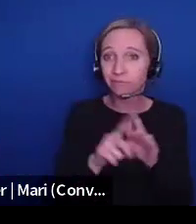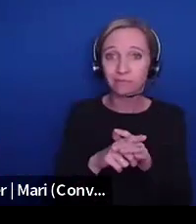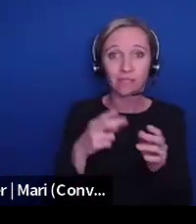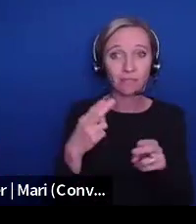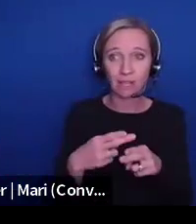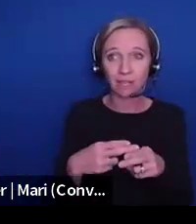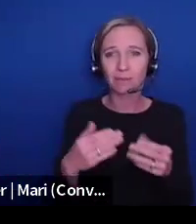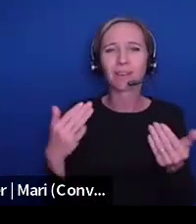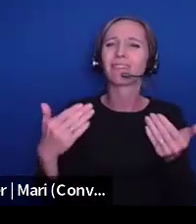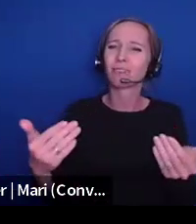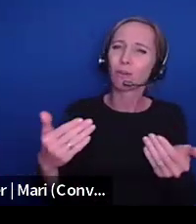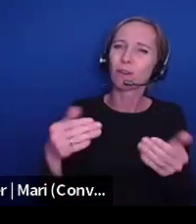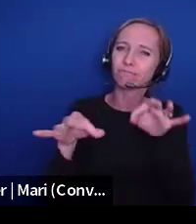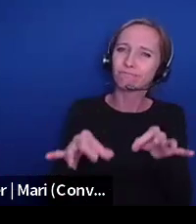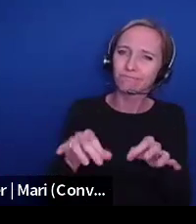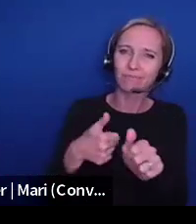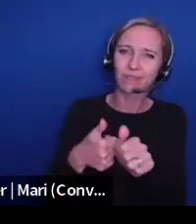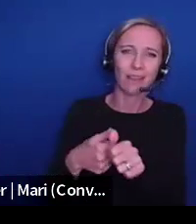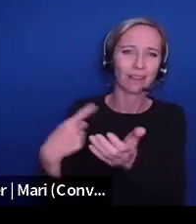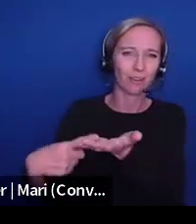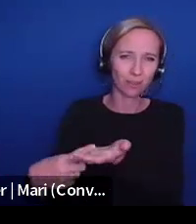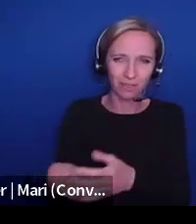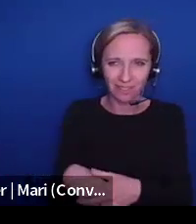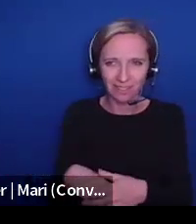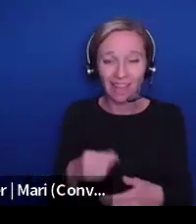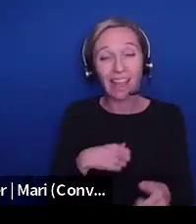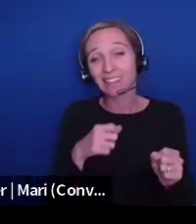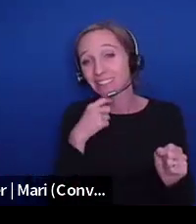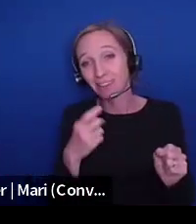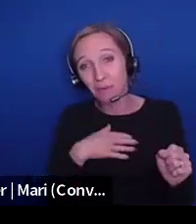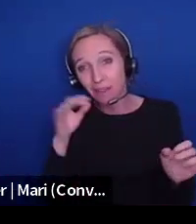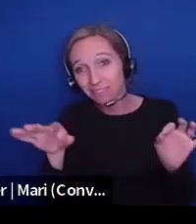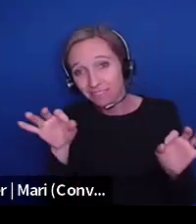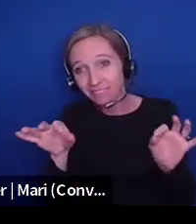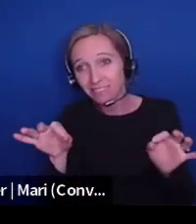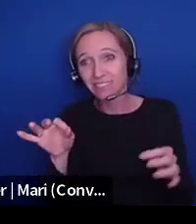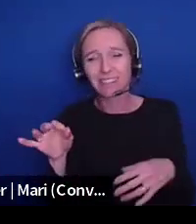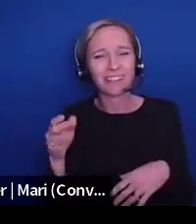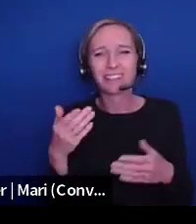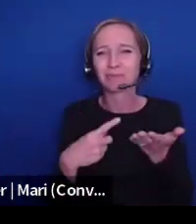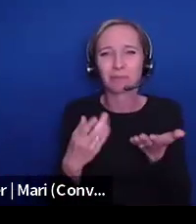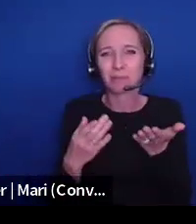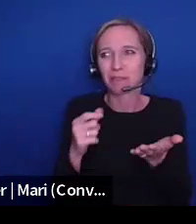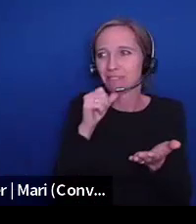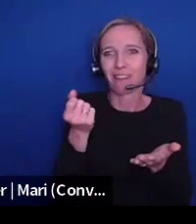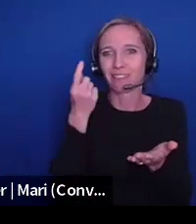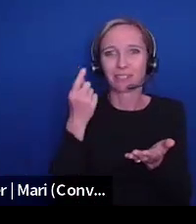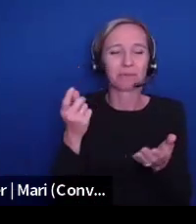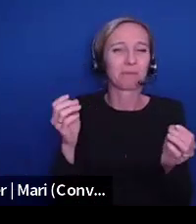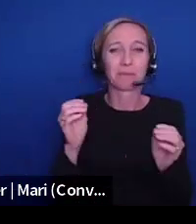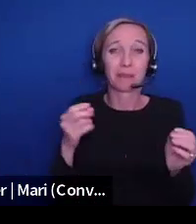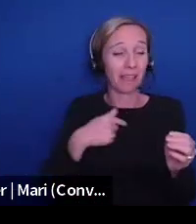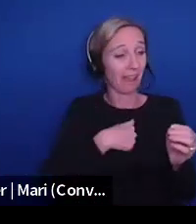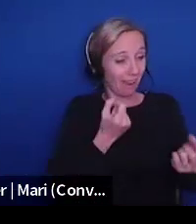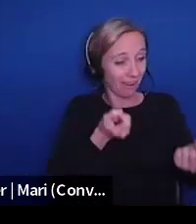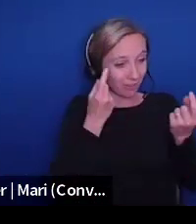name, argument it. I can tell you things that I thought, and they make absolutely no sense for anyone. They made sense to